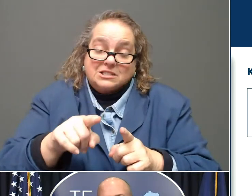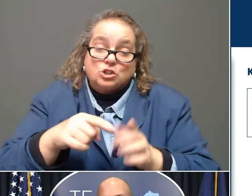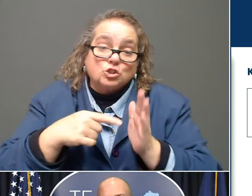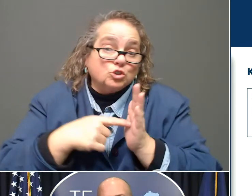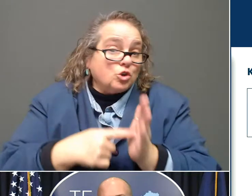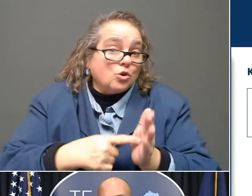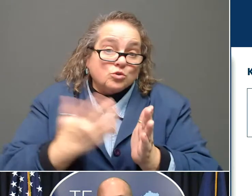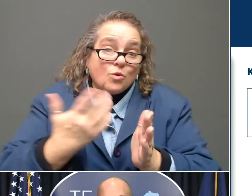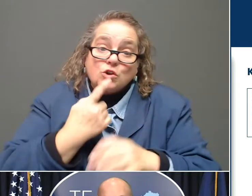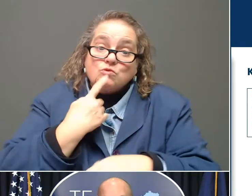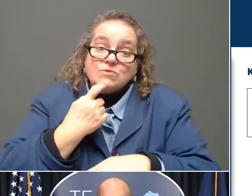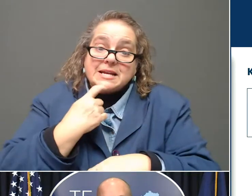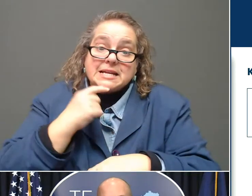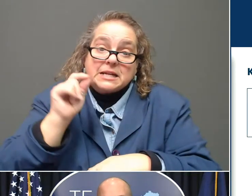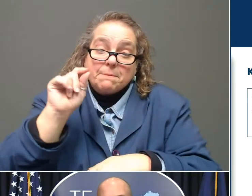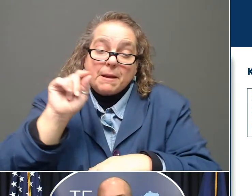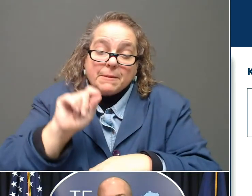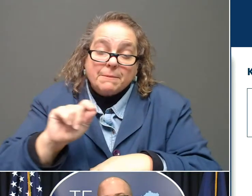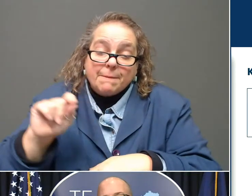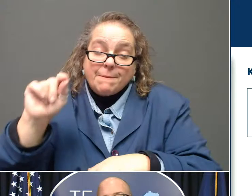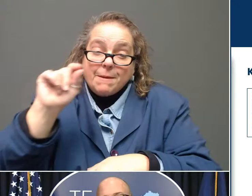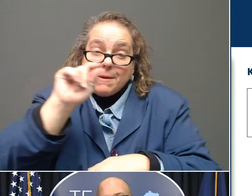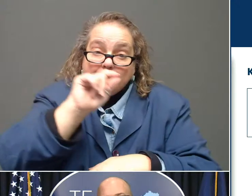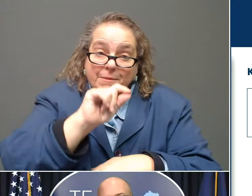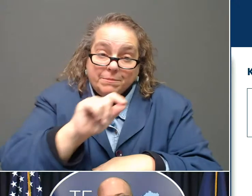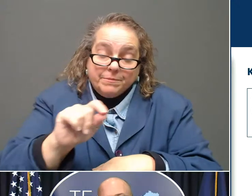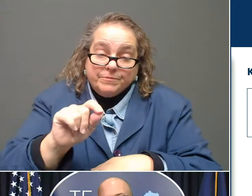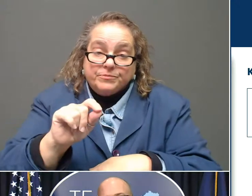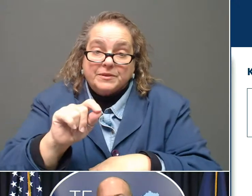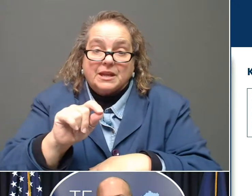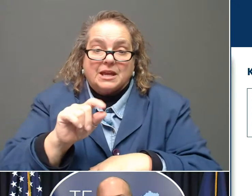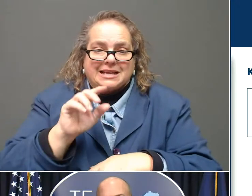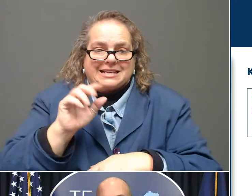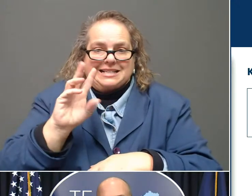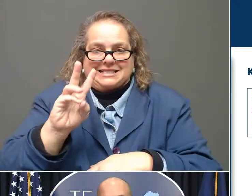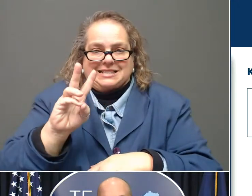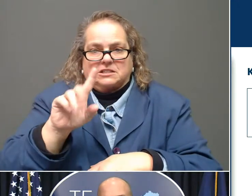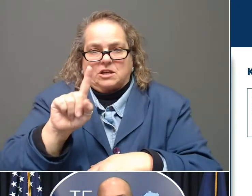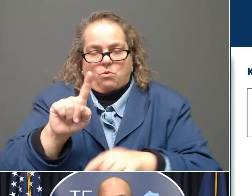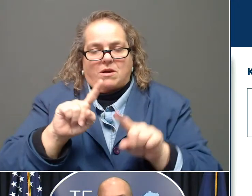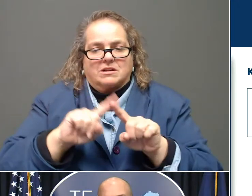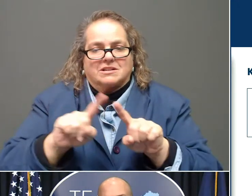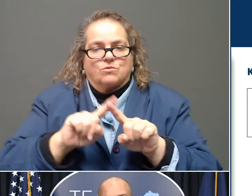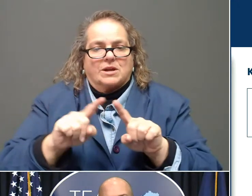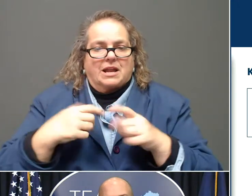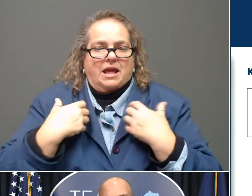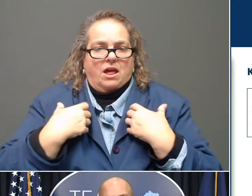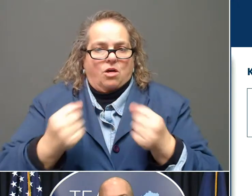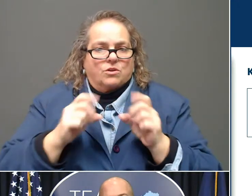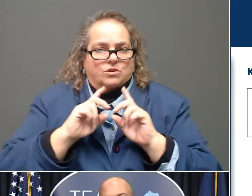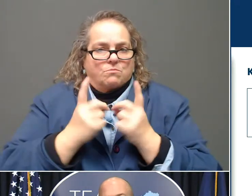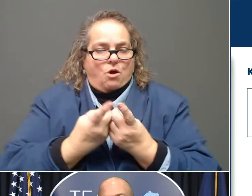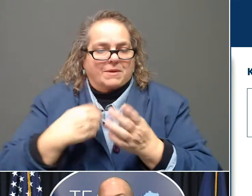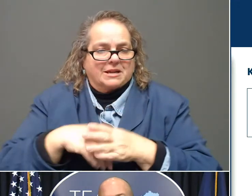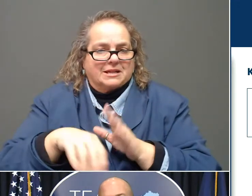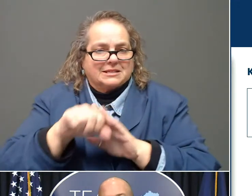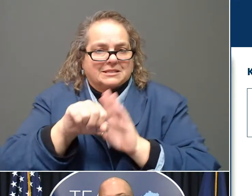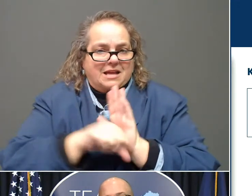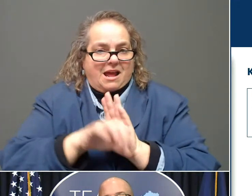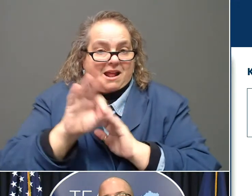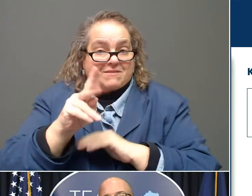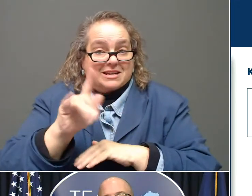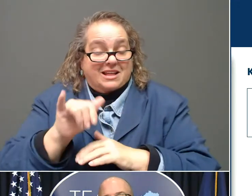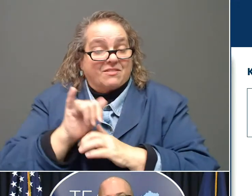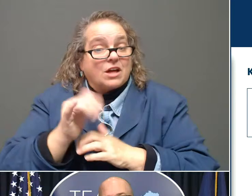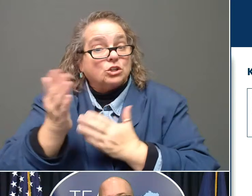on the map to put in some regional centers. And we're going to continue to try to work to fill in some of those gaps with a few more of those next week, if at